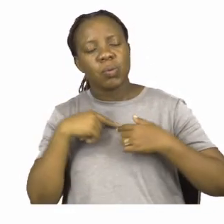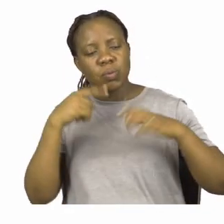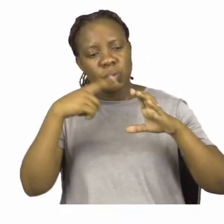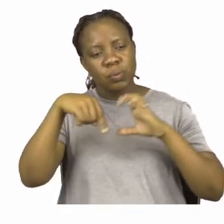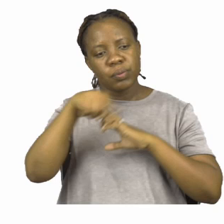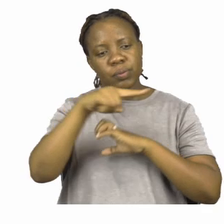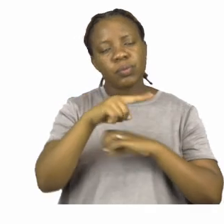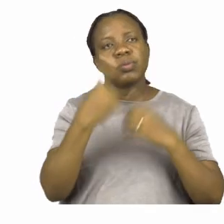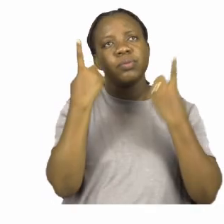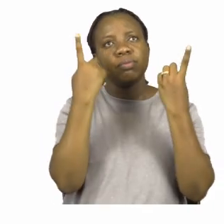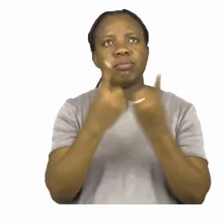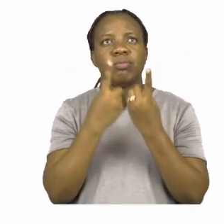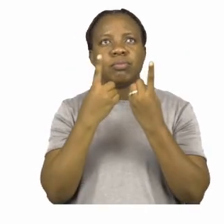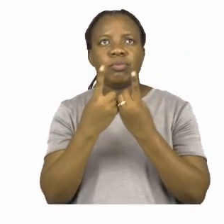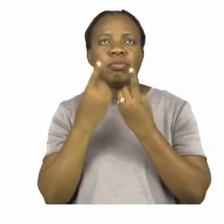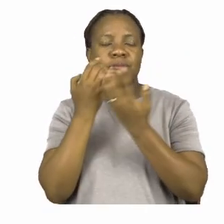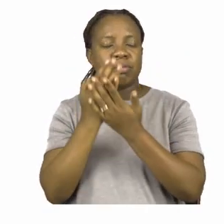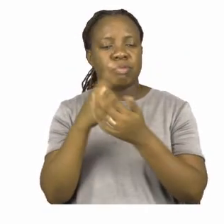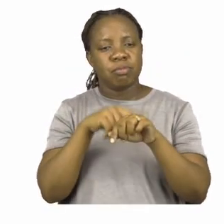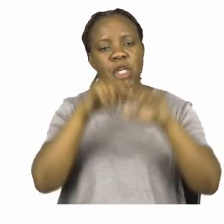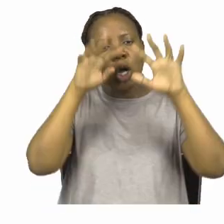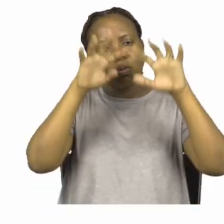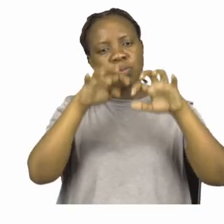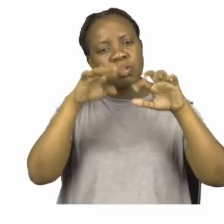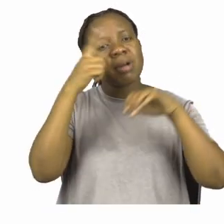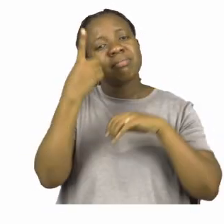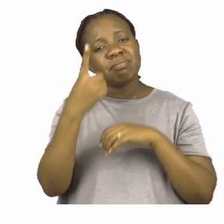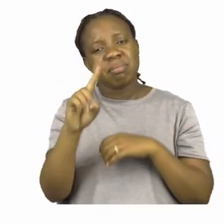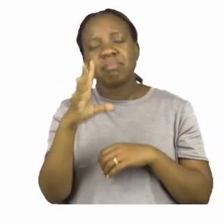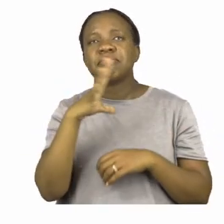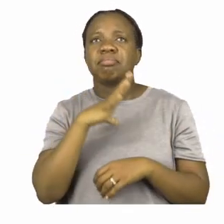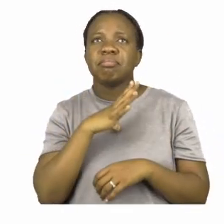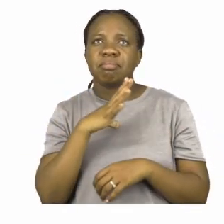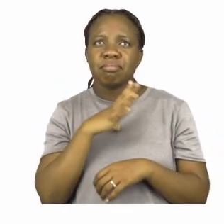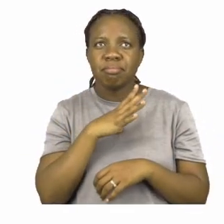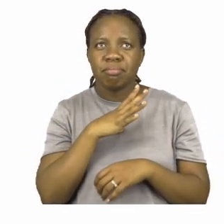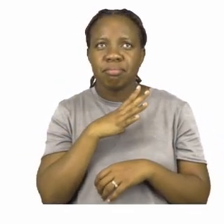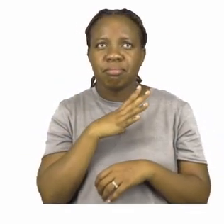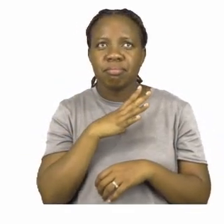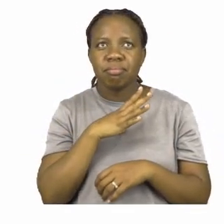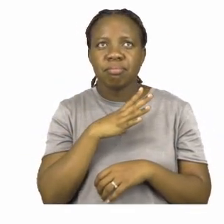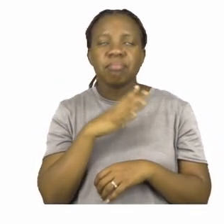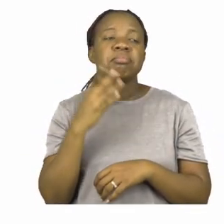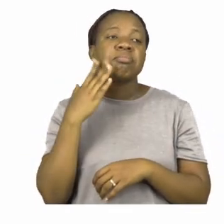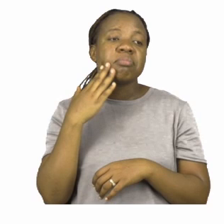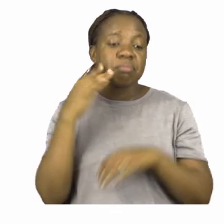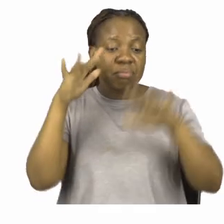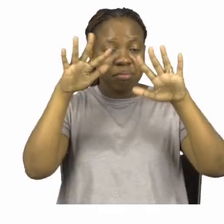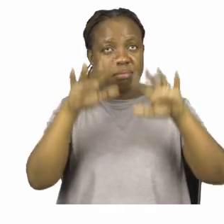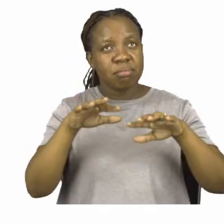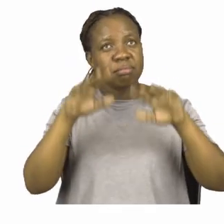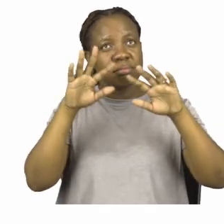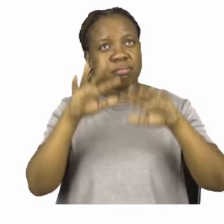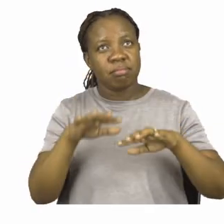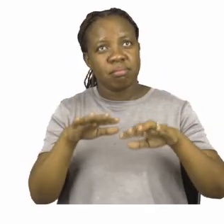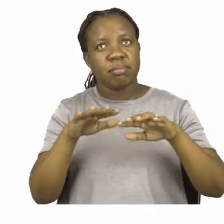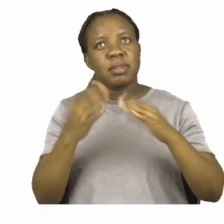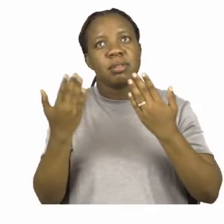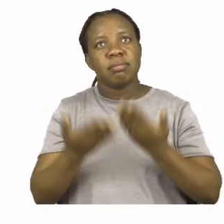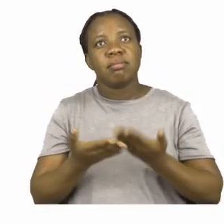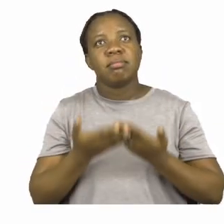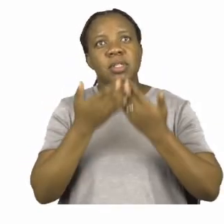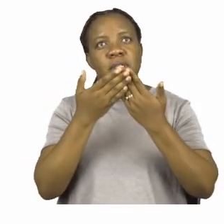Sometimes it rains, but it is all right with me. When it rains, it helps